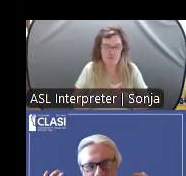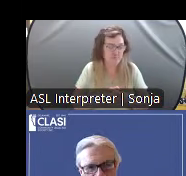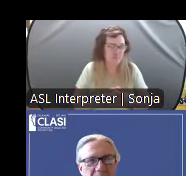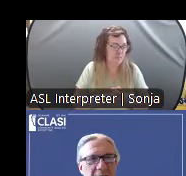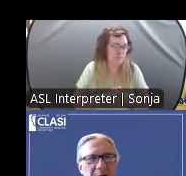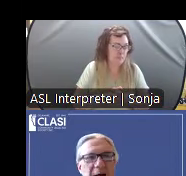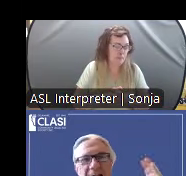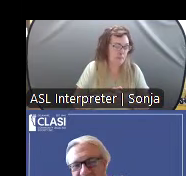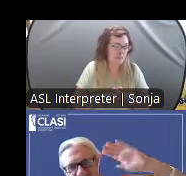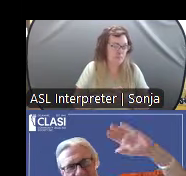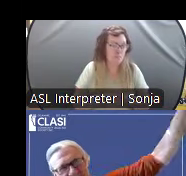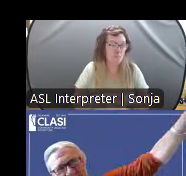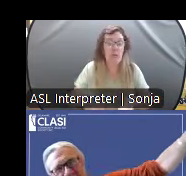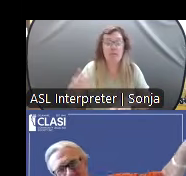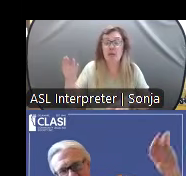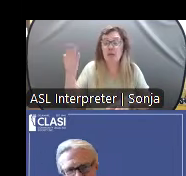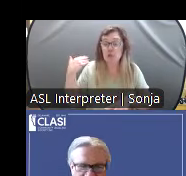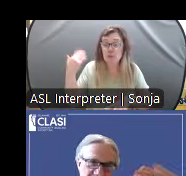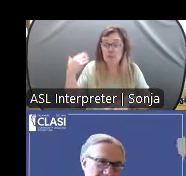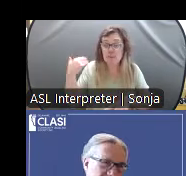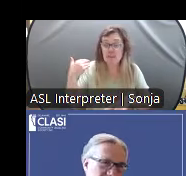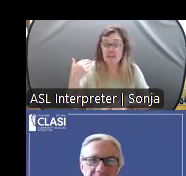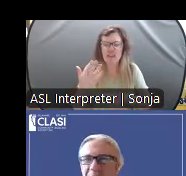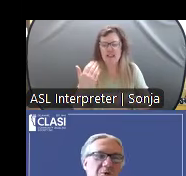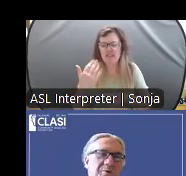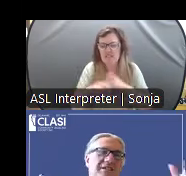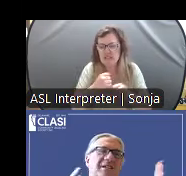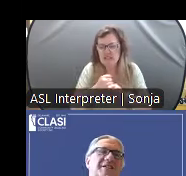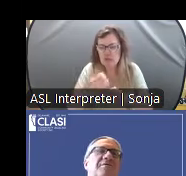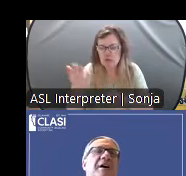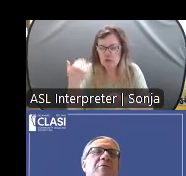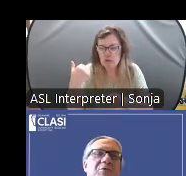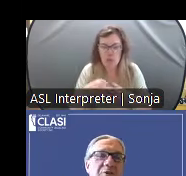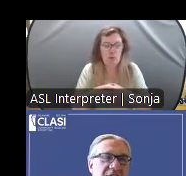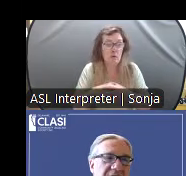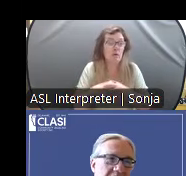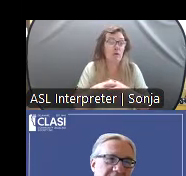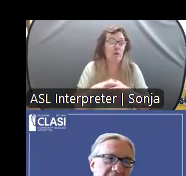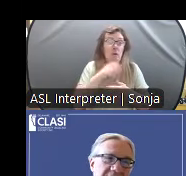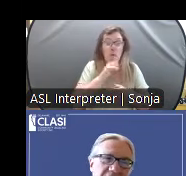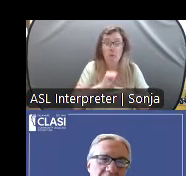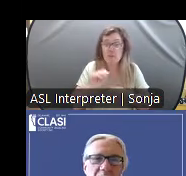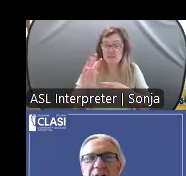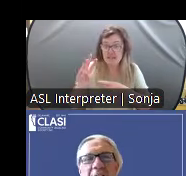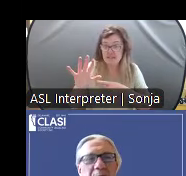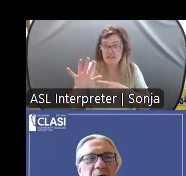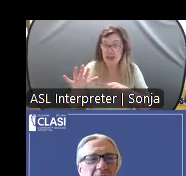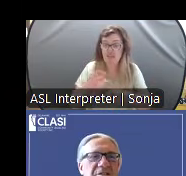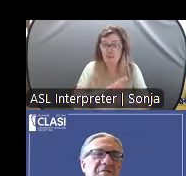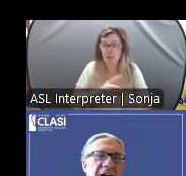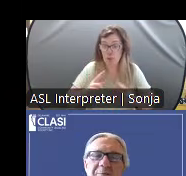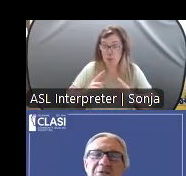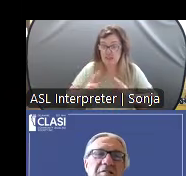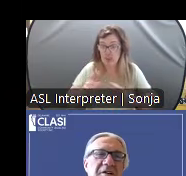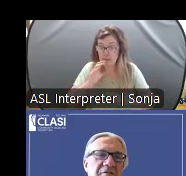It used to be back, 15 years ago, when 65 was full retirement age, what happened was